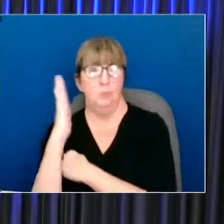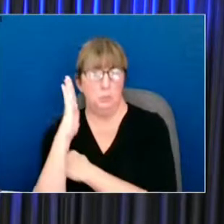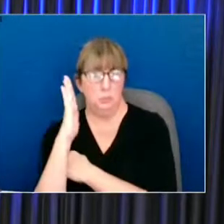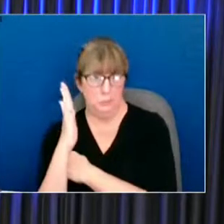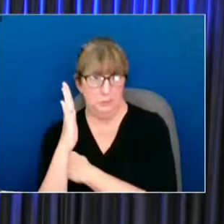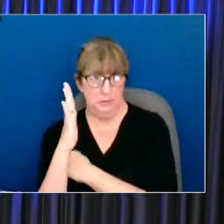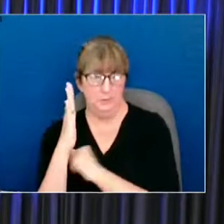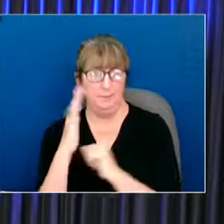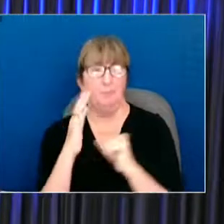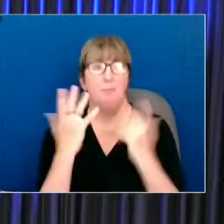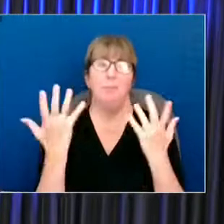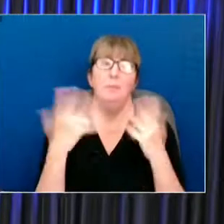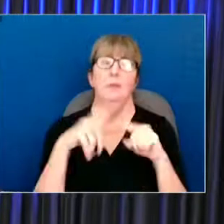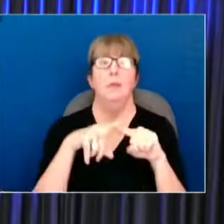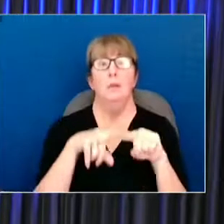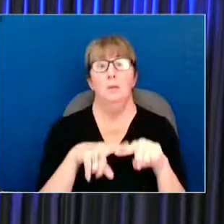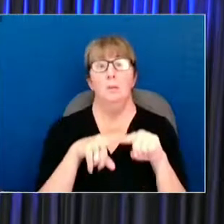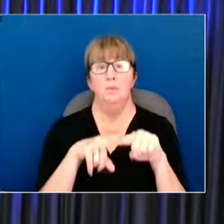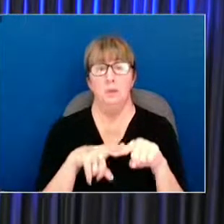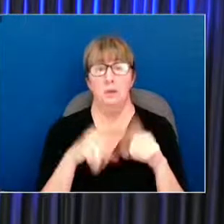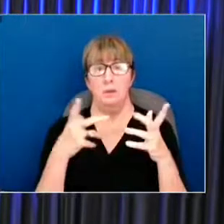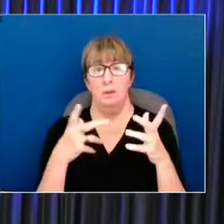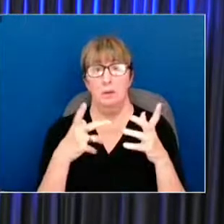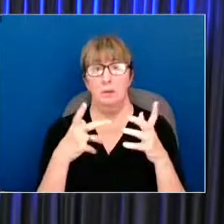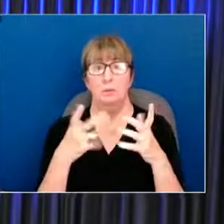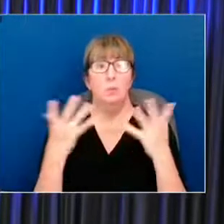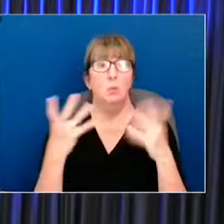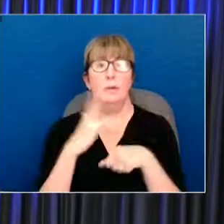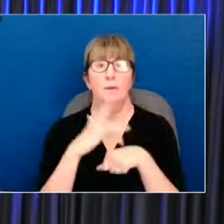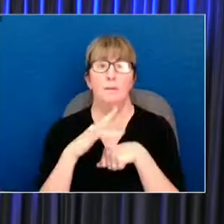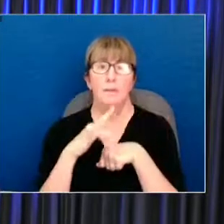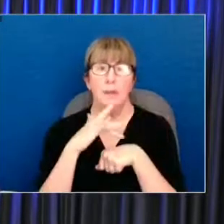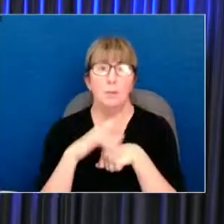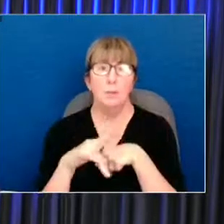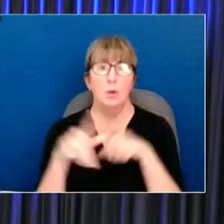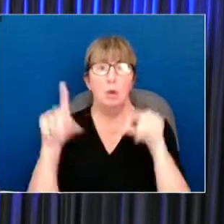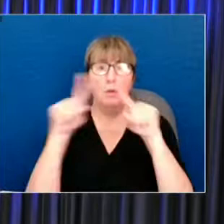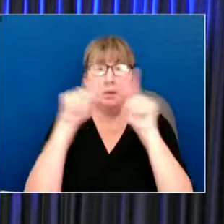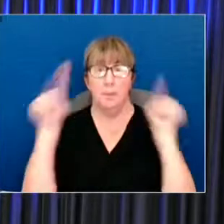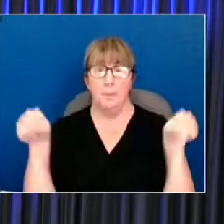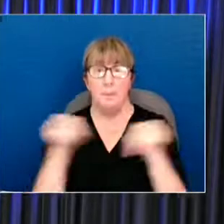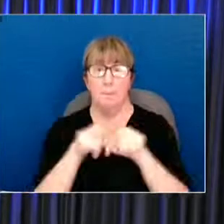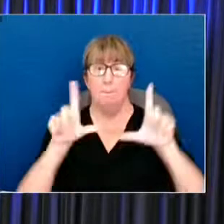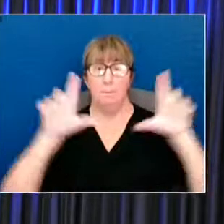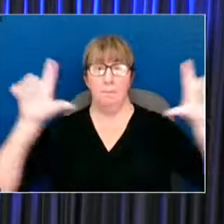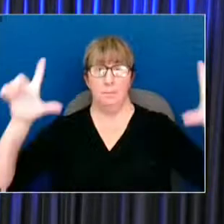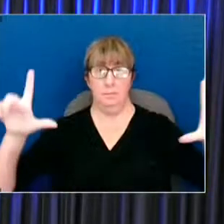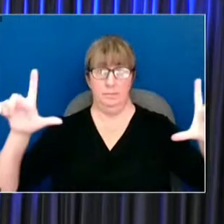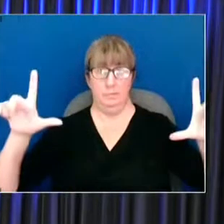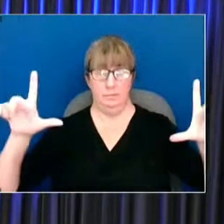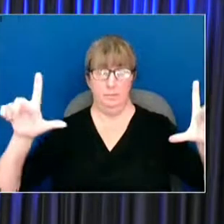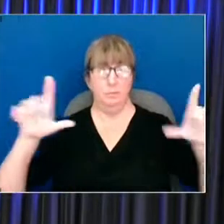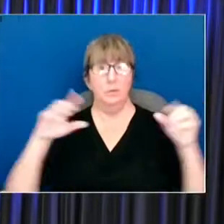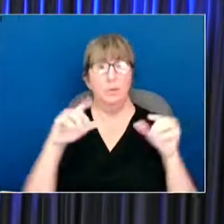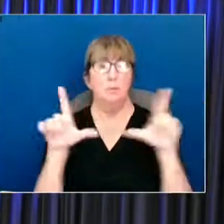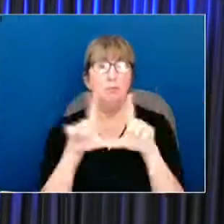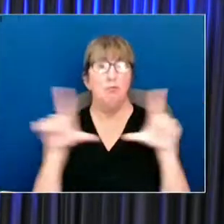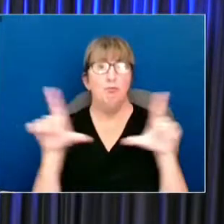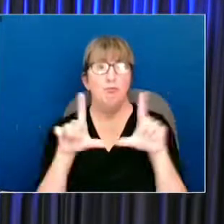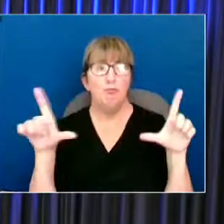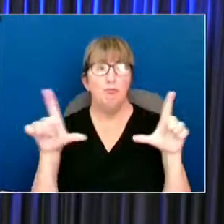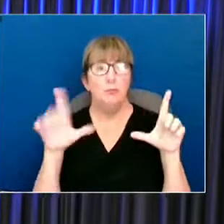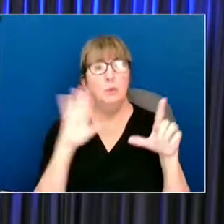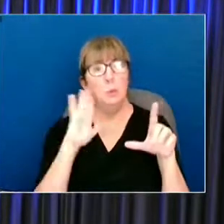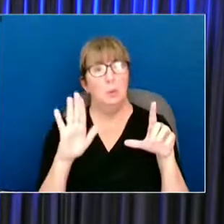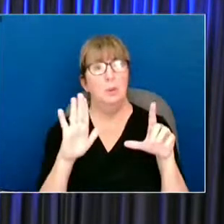depends on the real estate available on the monitor. The bigger the monitor, the more resizing you would have to do. But the